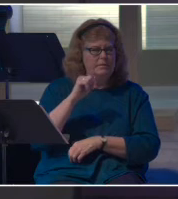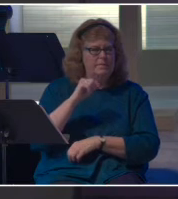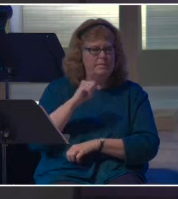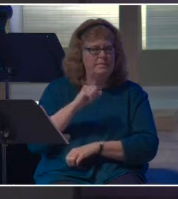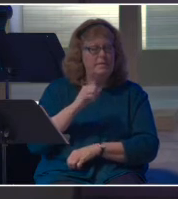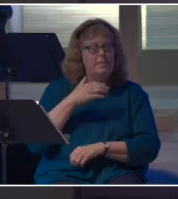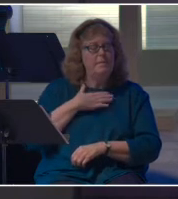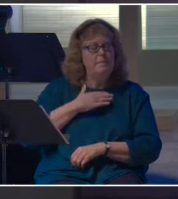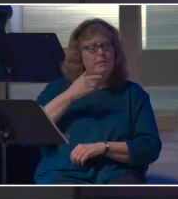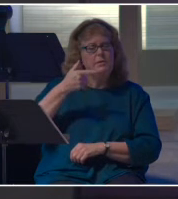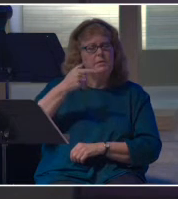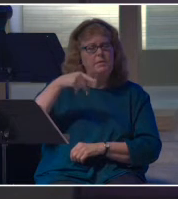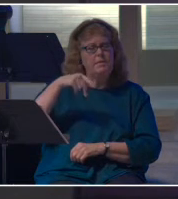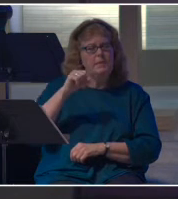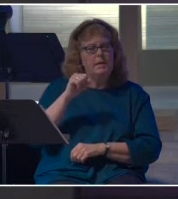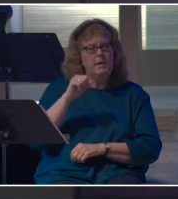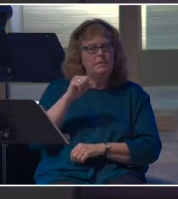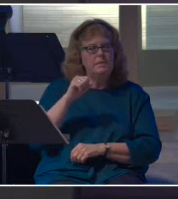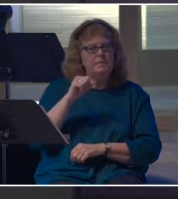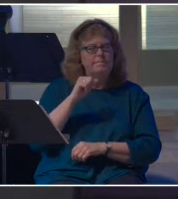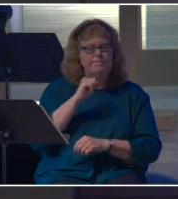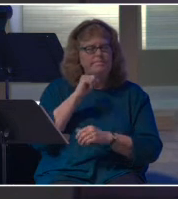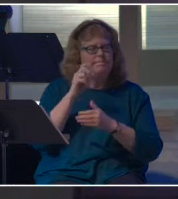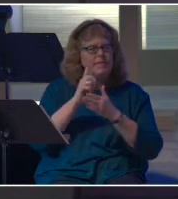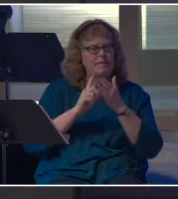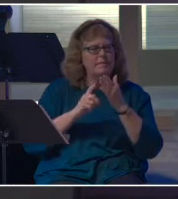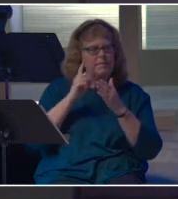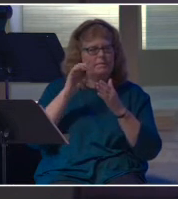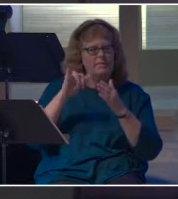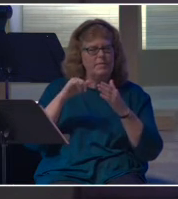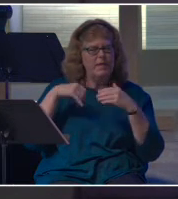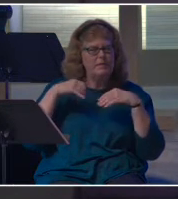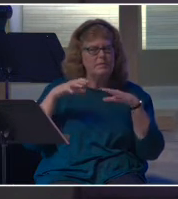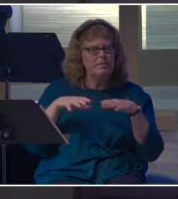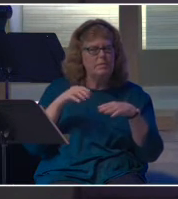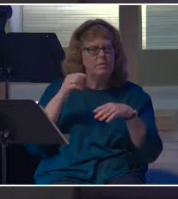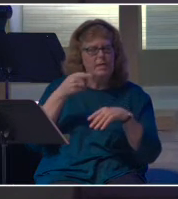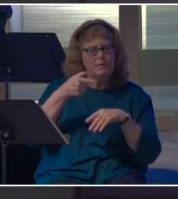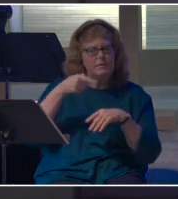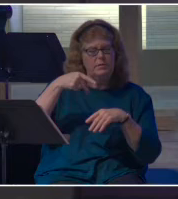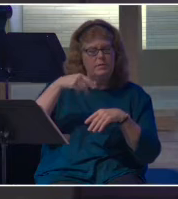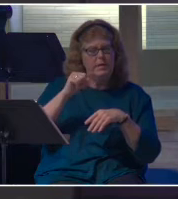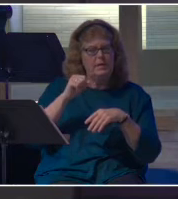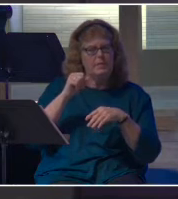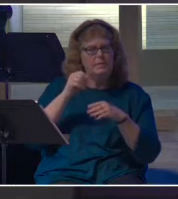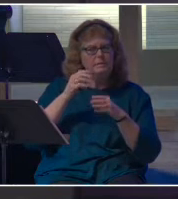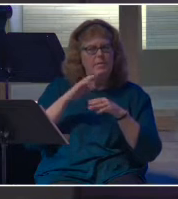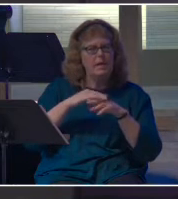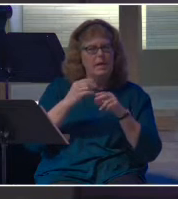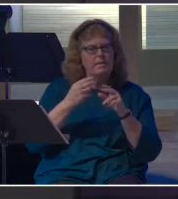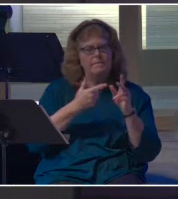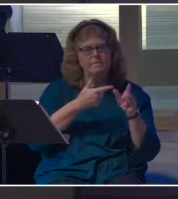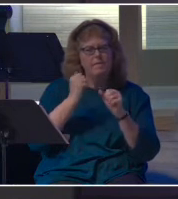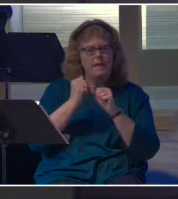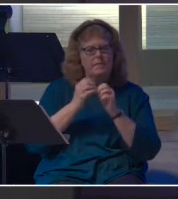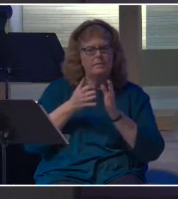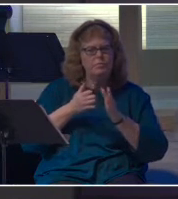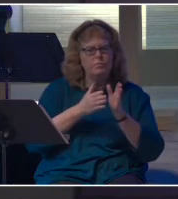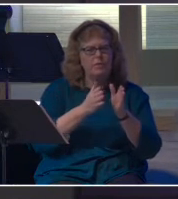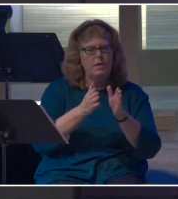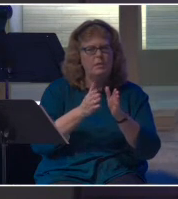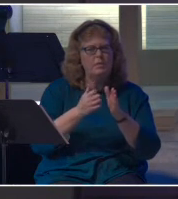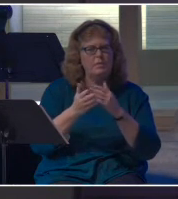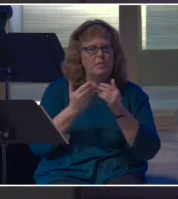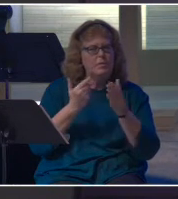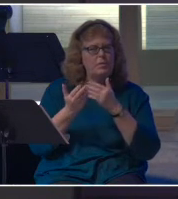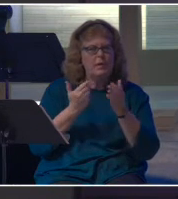You see, my GPS was not designed for that snow. My GPS was designed to take me on the fastest route,